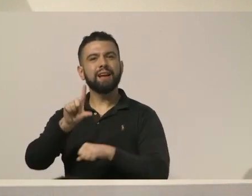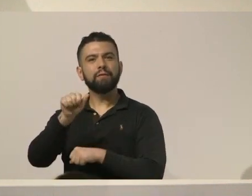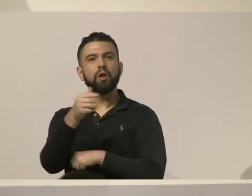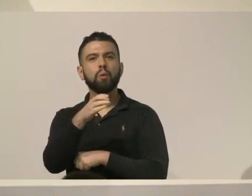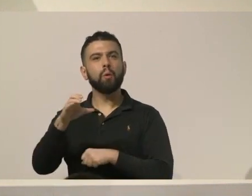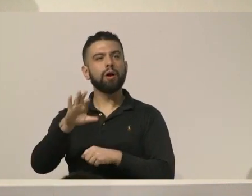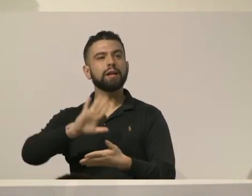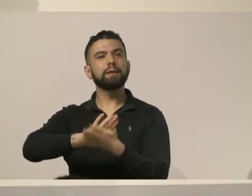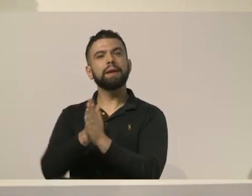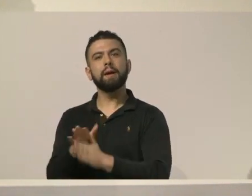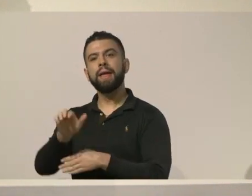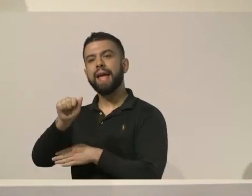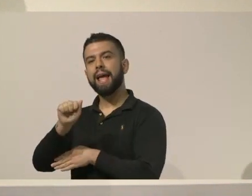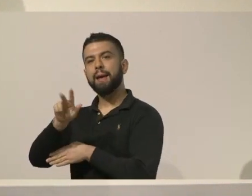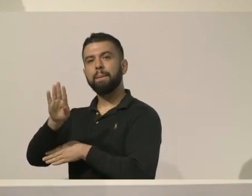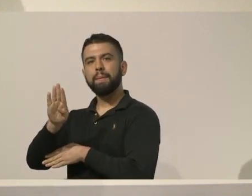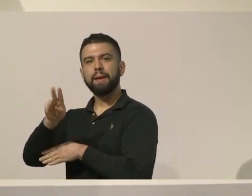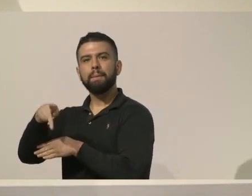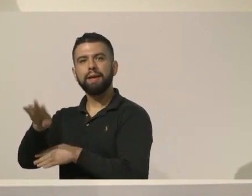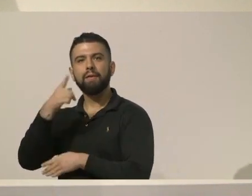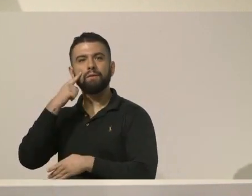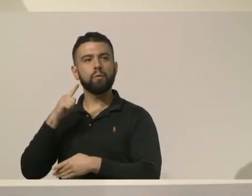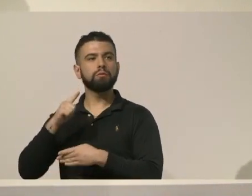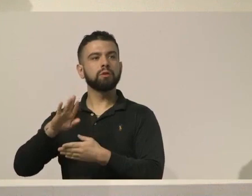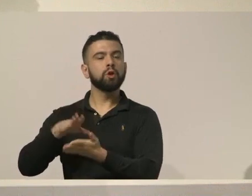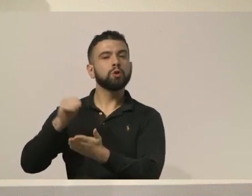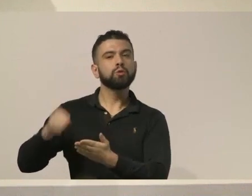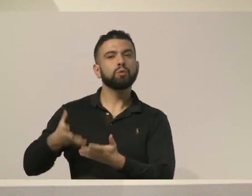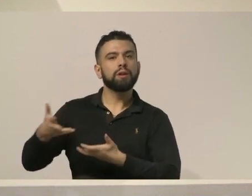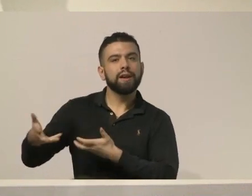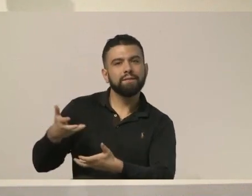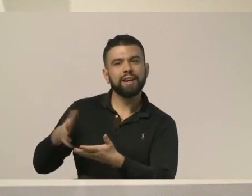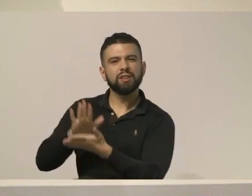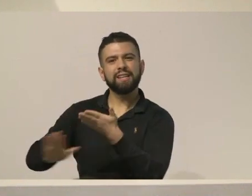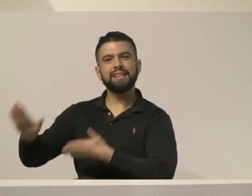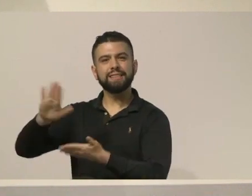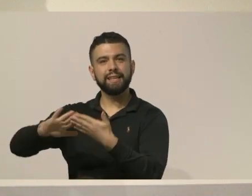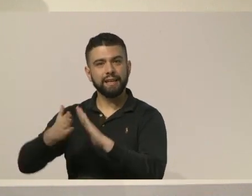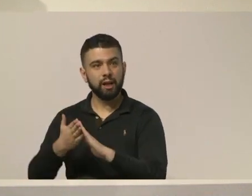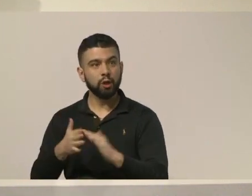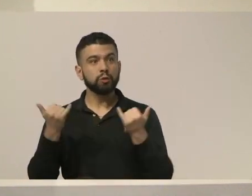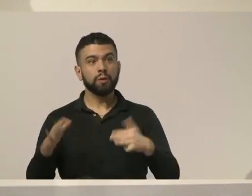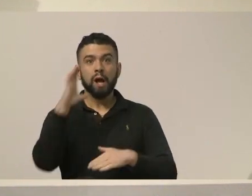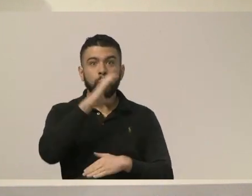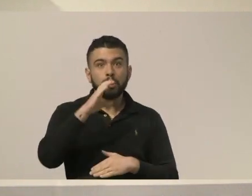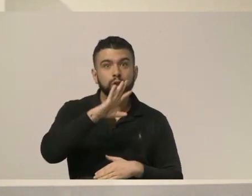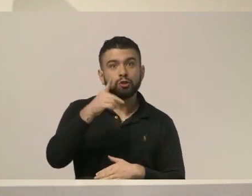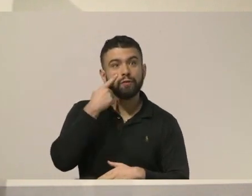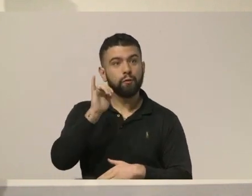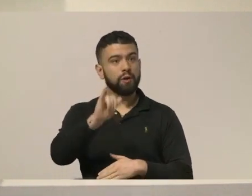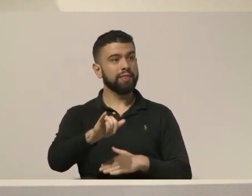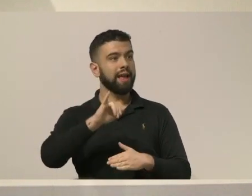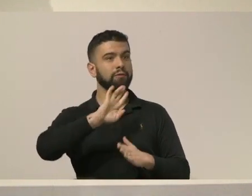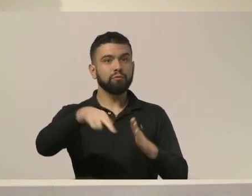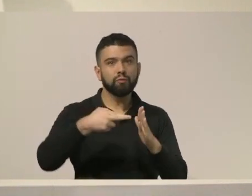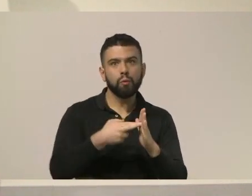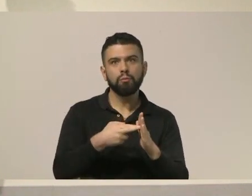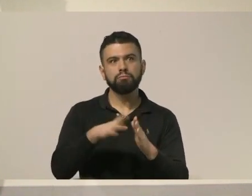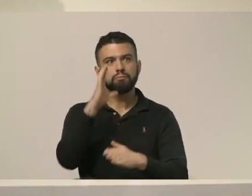City College. A search committee is being put together now so we can fill this critical leadership position as soon as